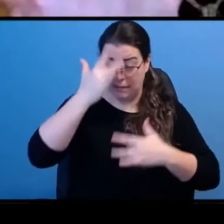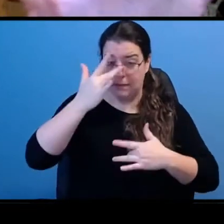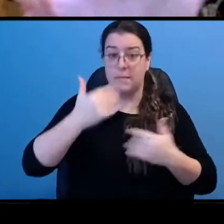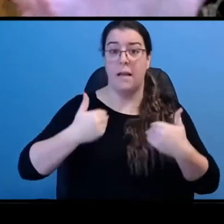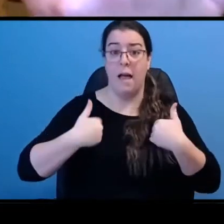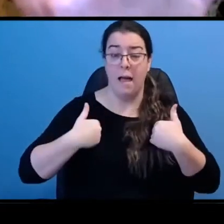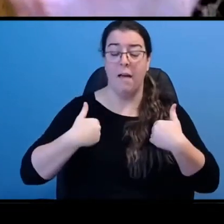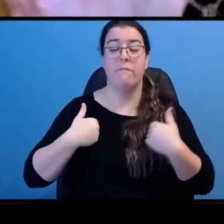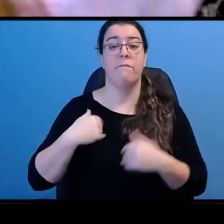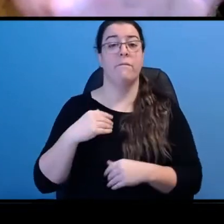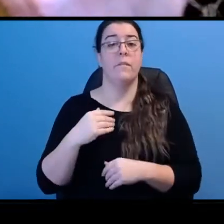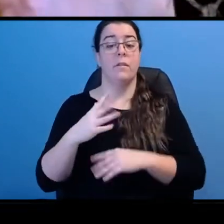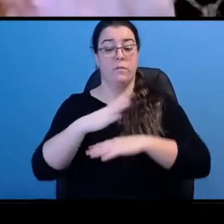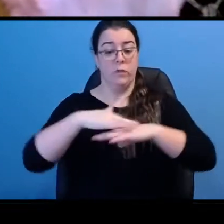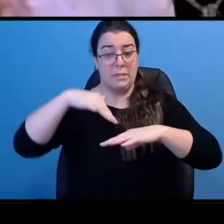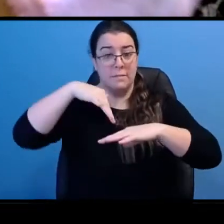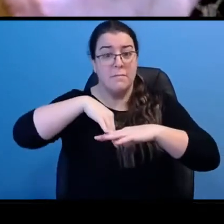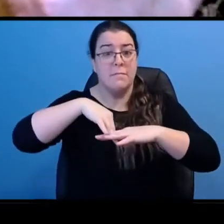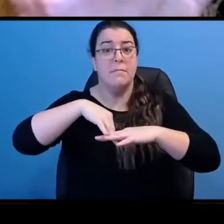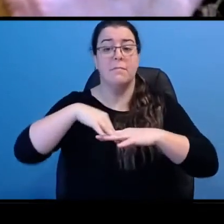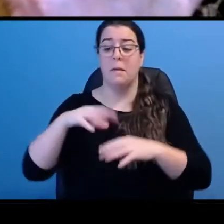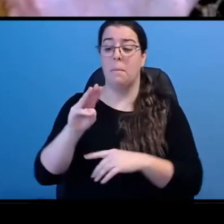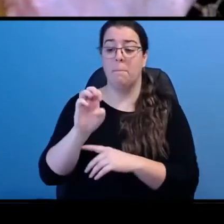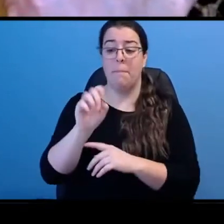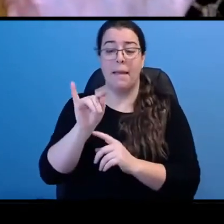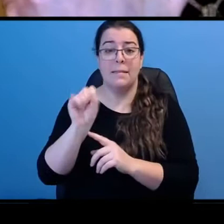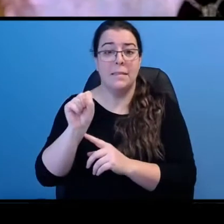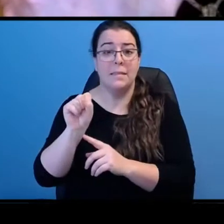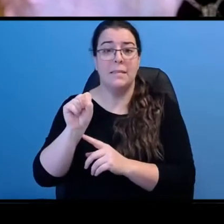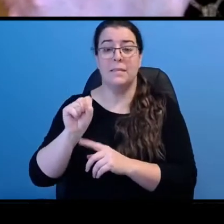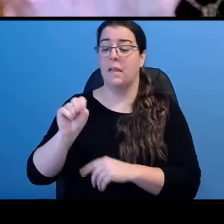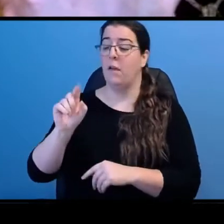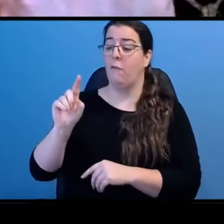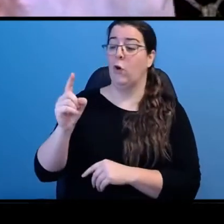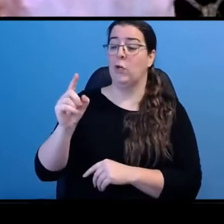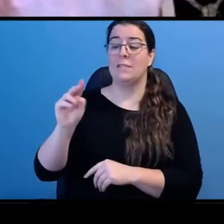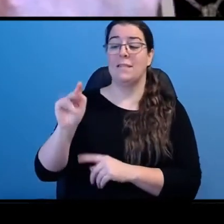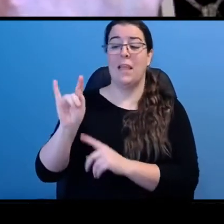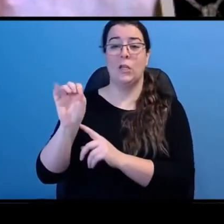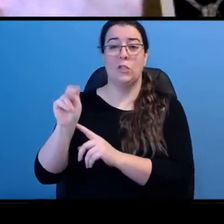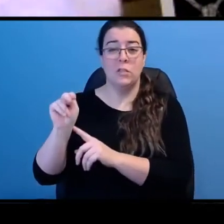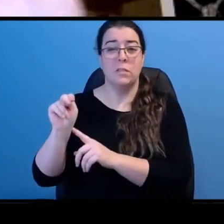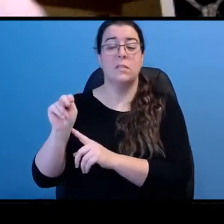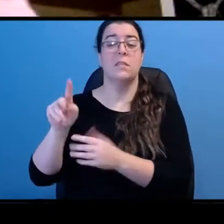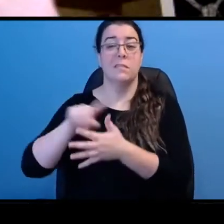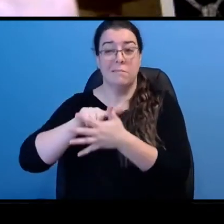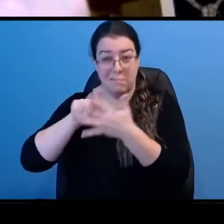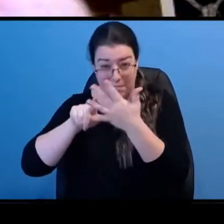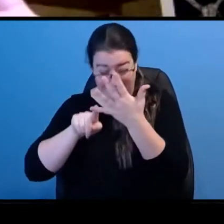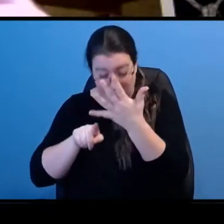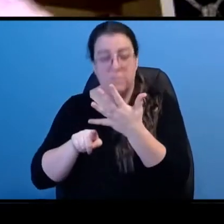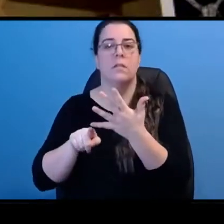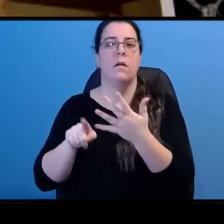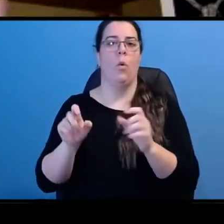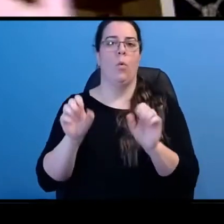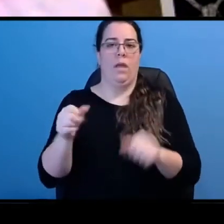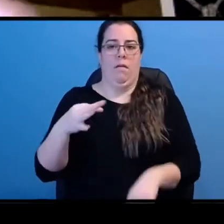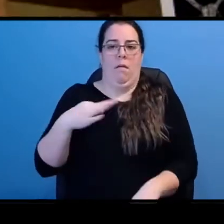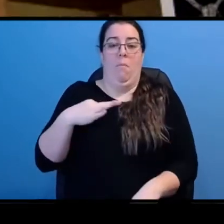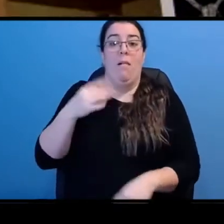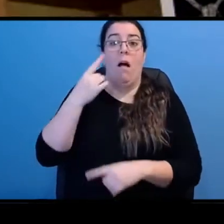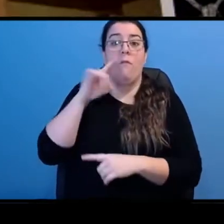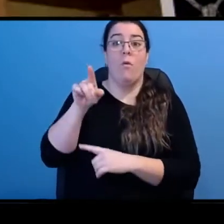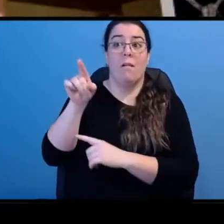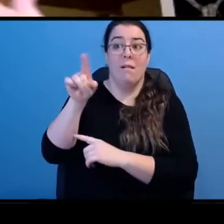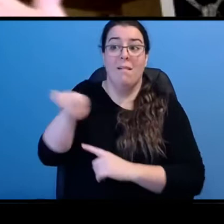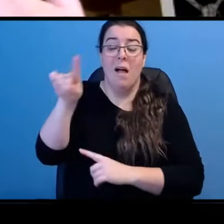Métis, artists facing language, geographic, and or cultural barriers. You can actually apply to get assistance with filling out your grant,